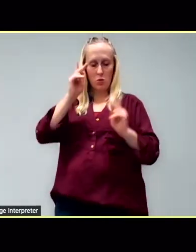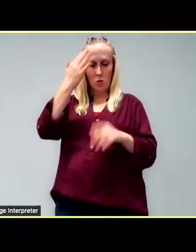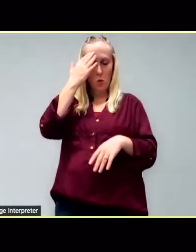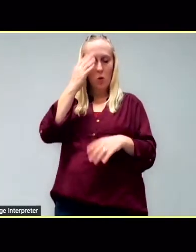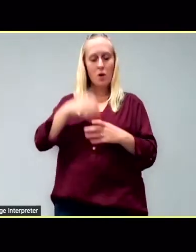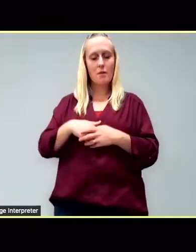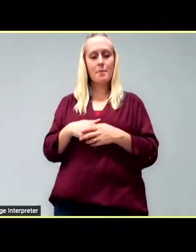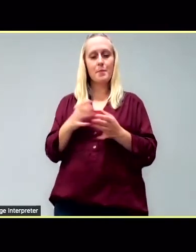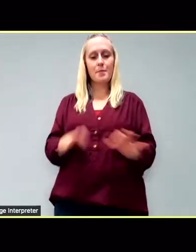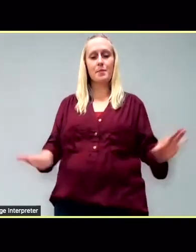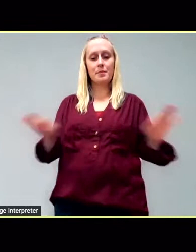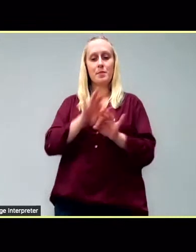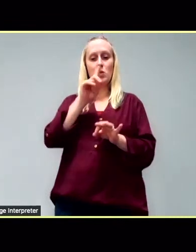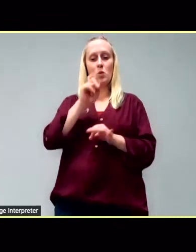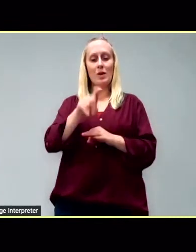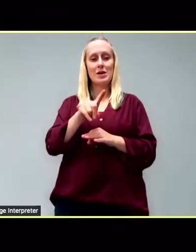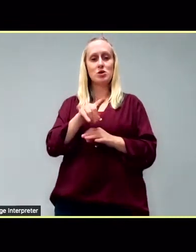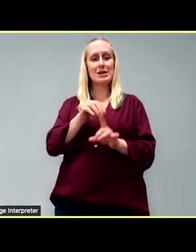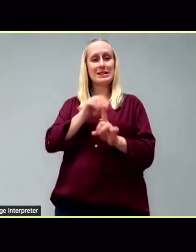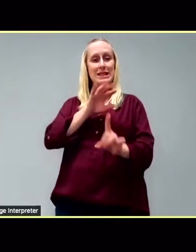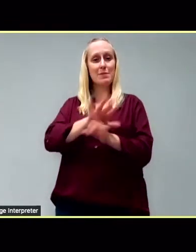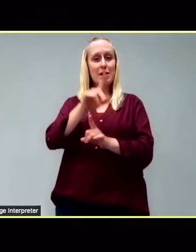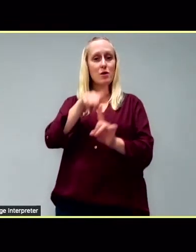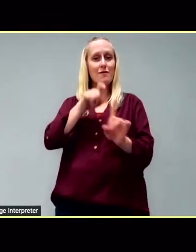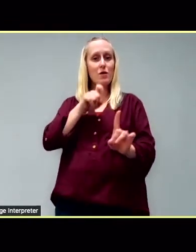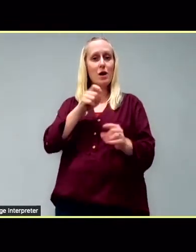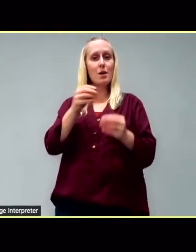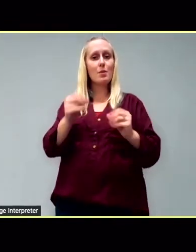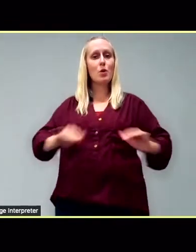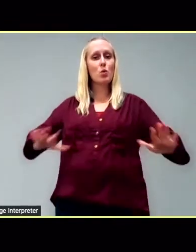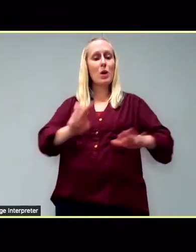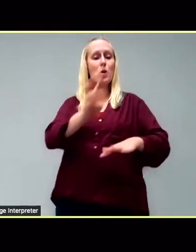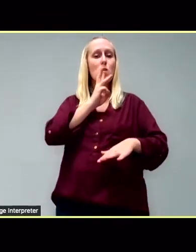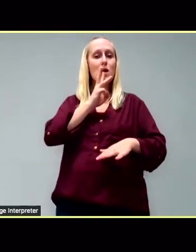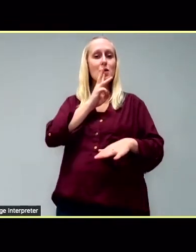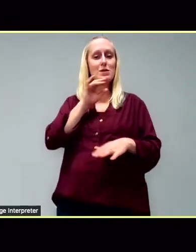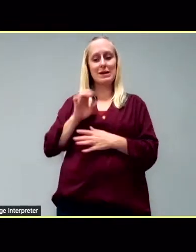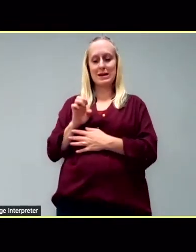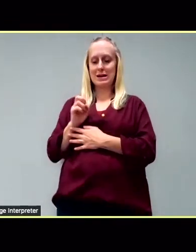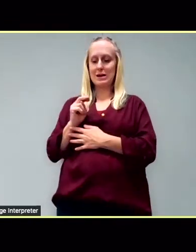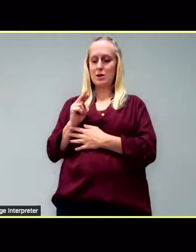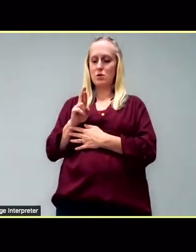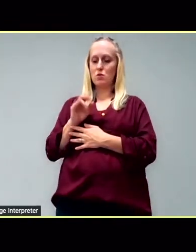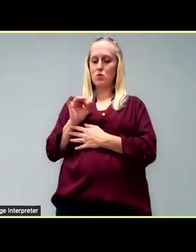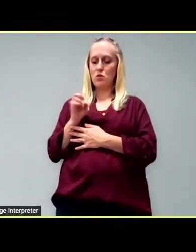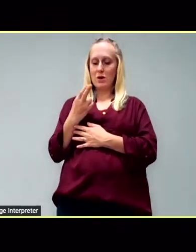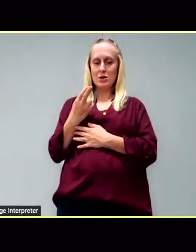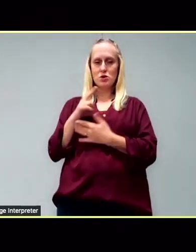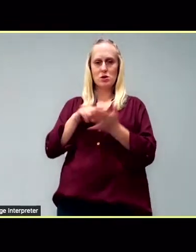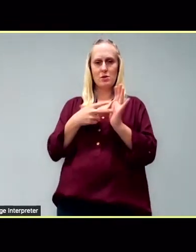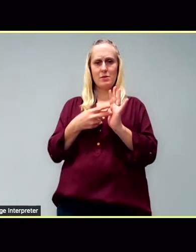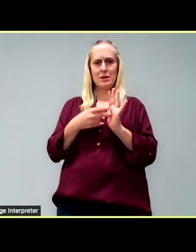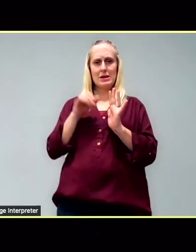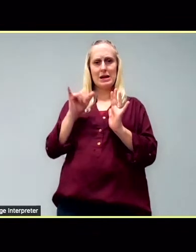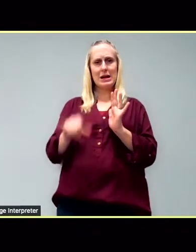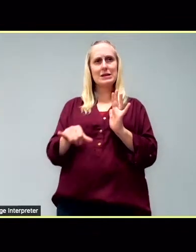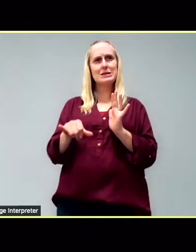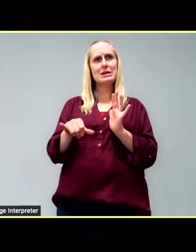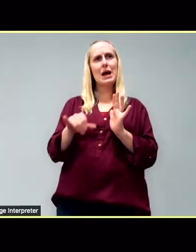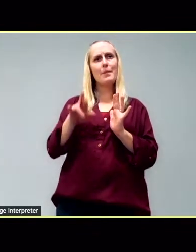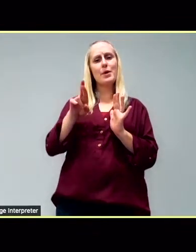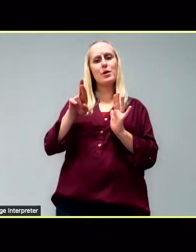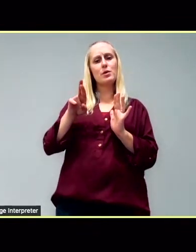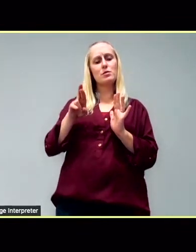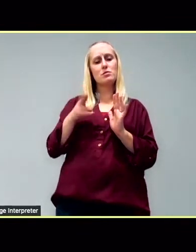is the groundwater impact what's called enriched? In other words, is it been anthropogenically enriched at